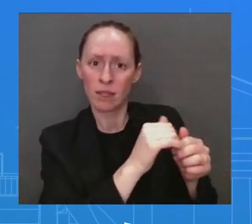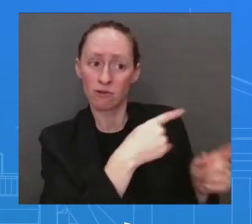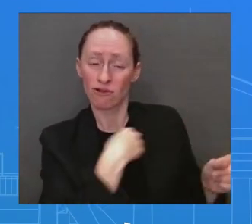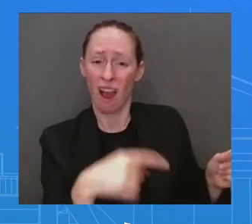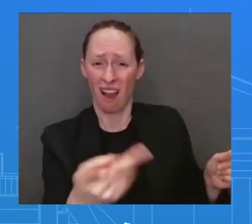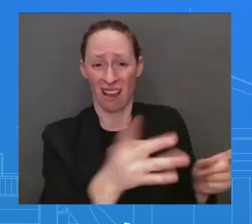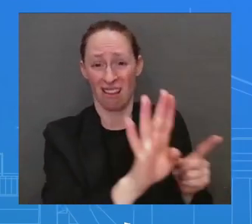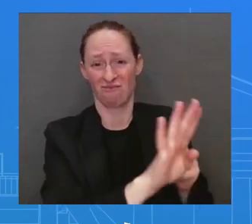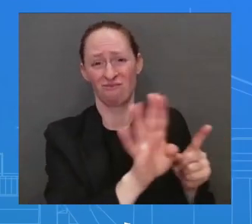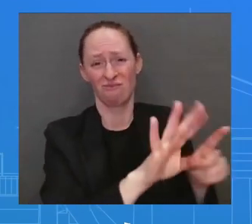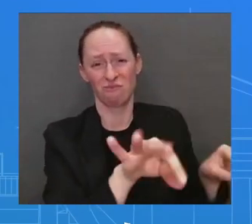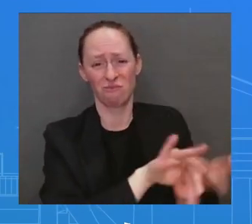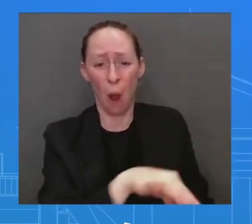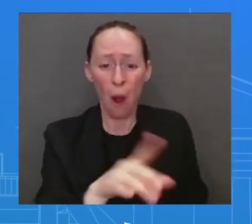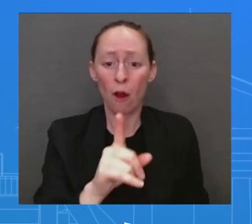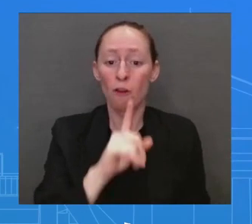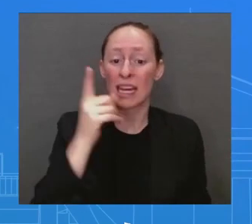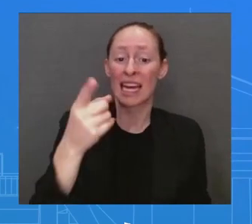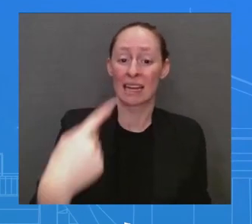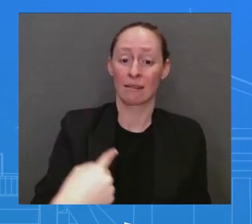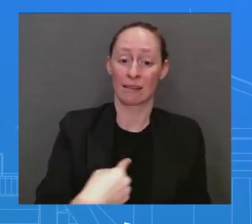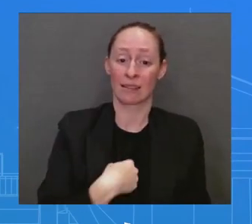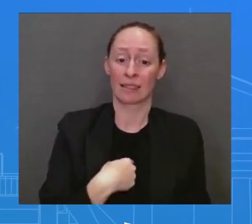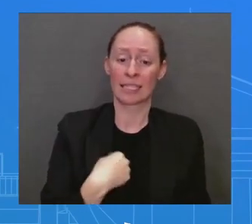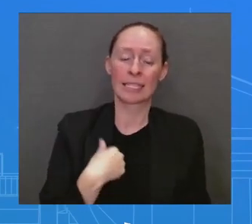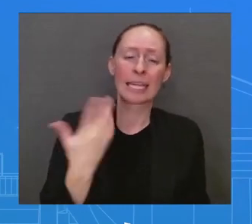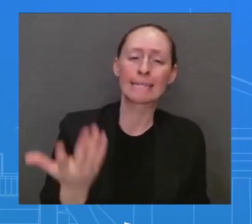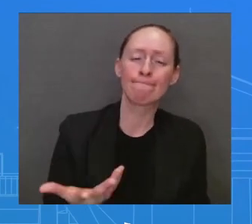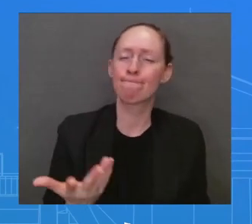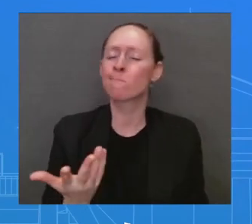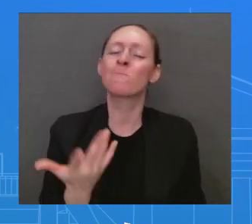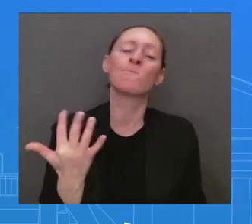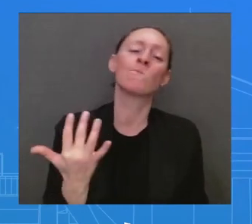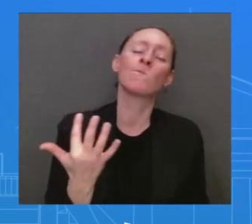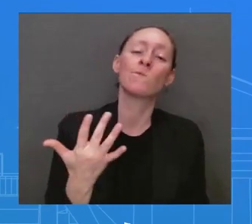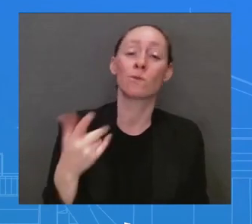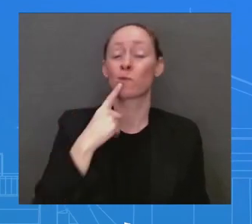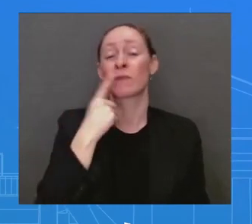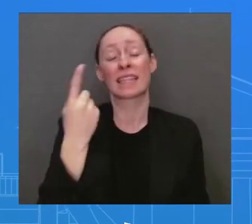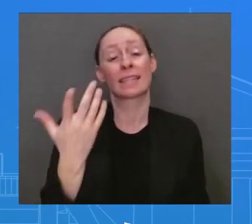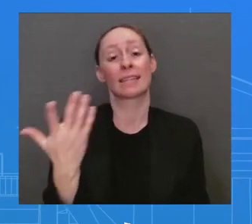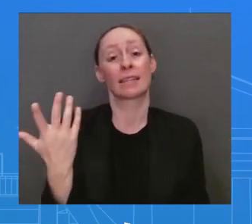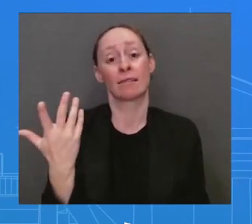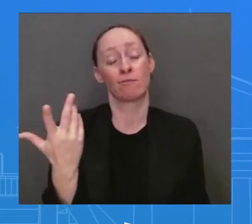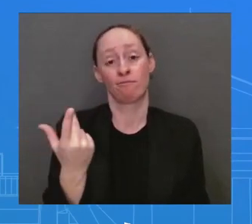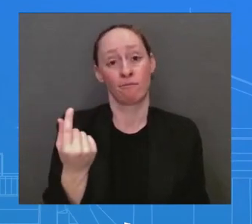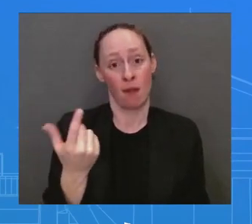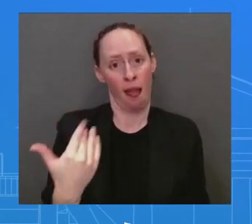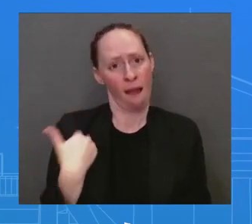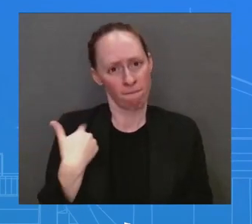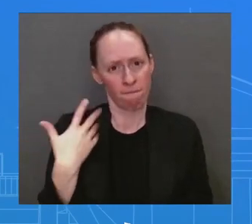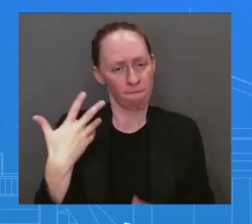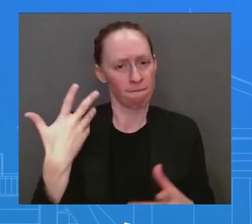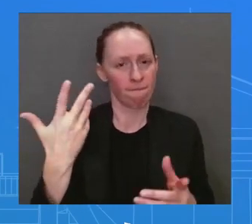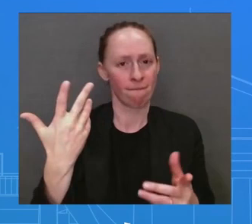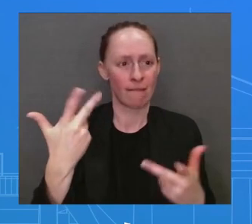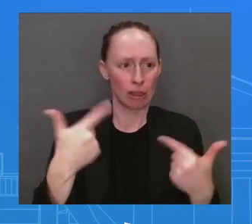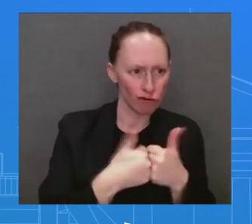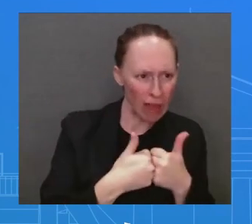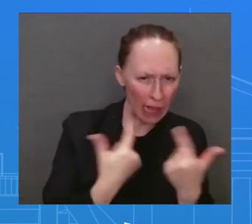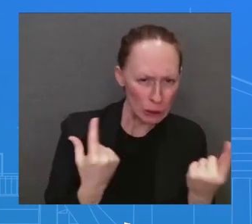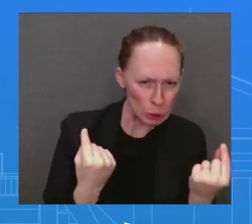in my mind that the challenges and the opportunities in relations with the PRC will